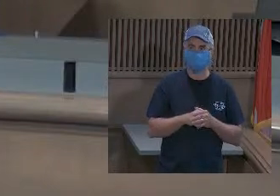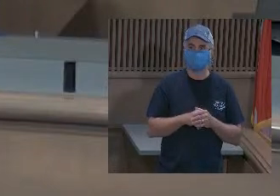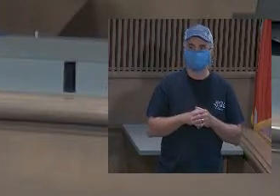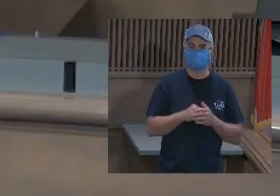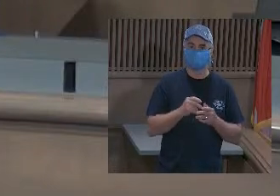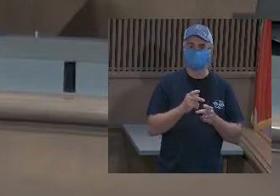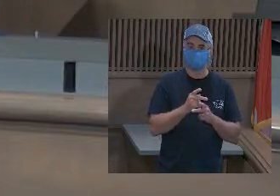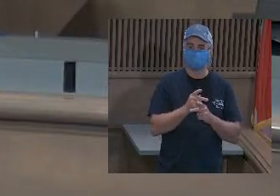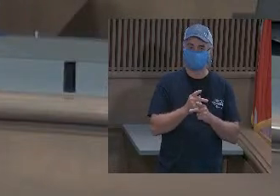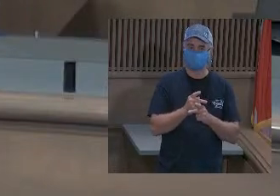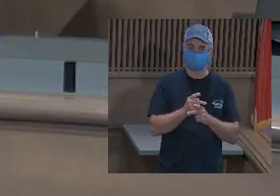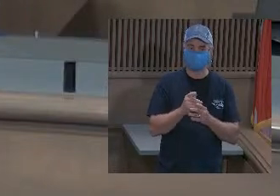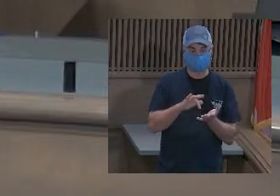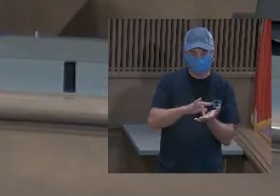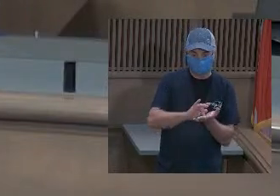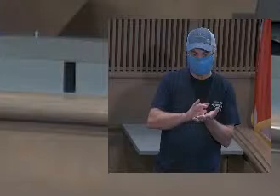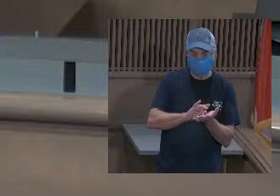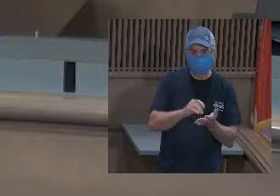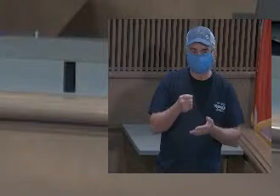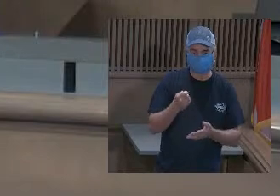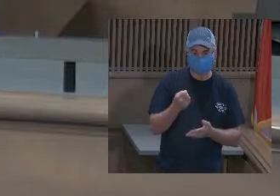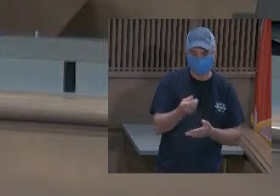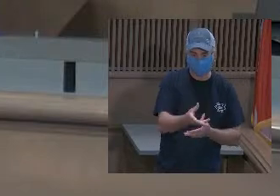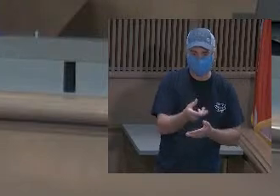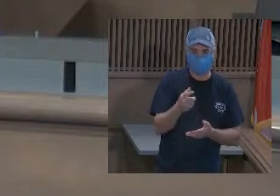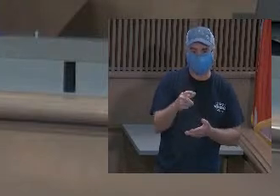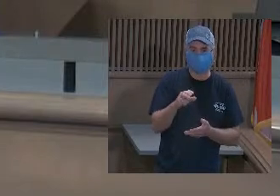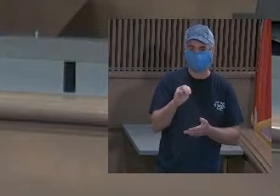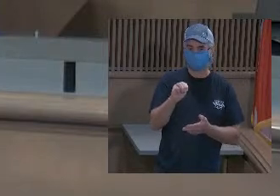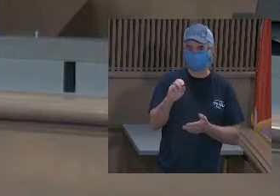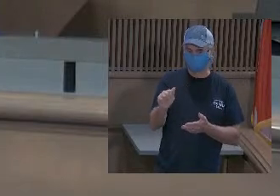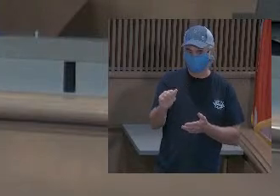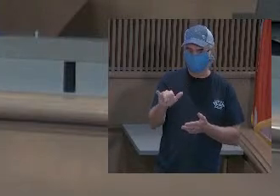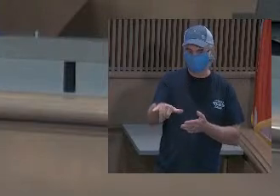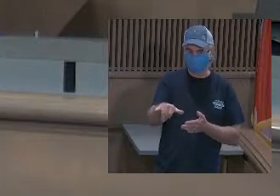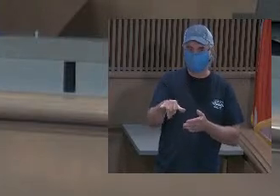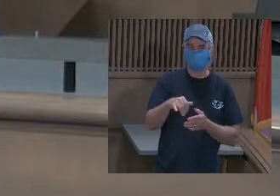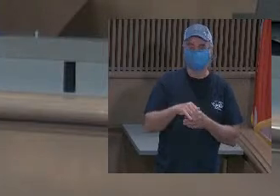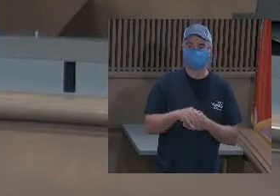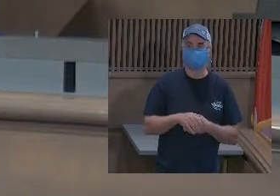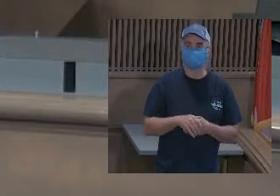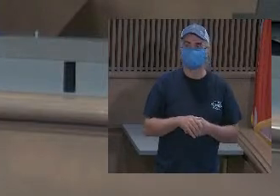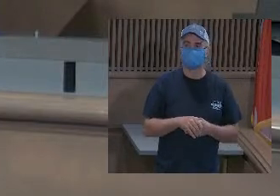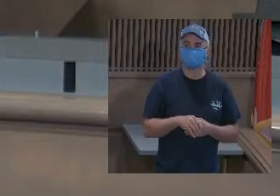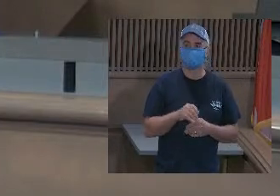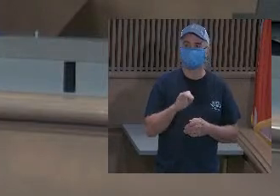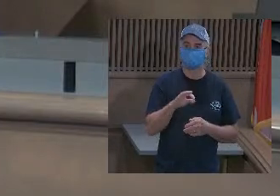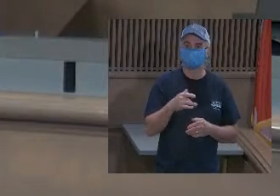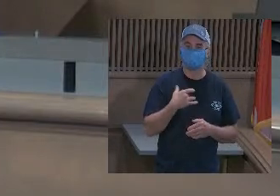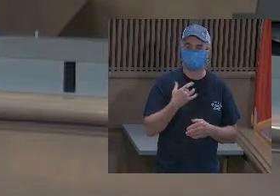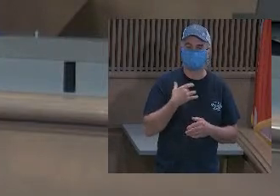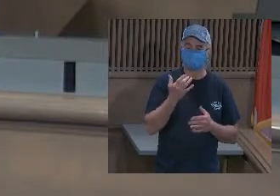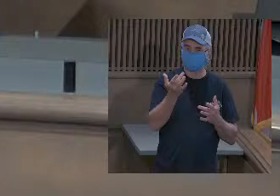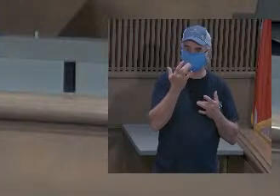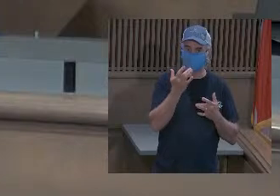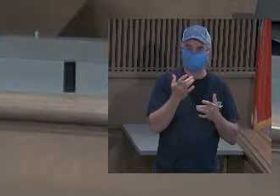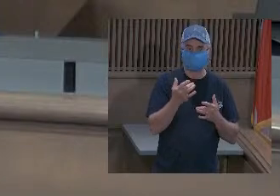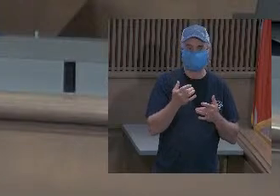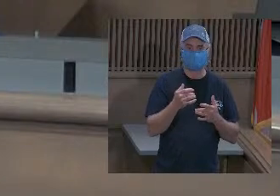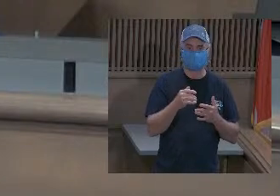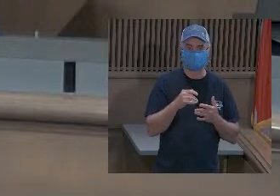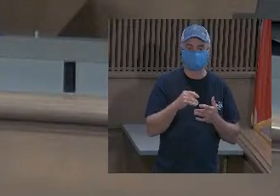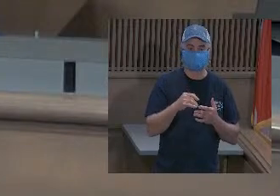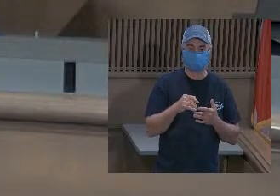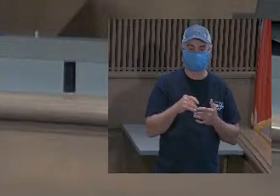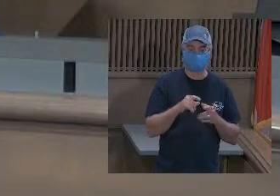this very, very, very clear. If you feel sick and you know you've been exposed, please